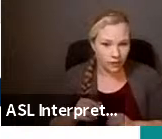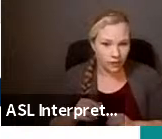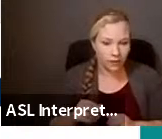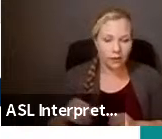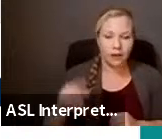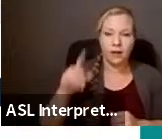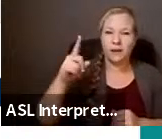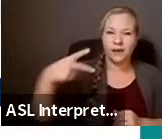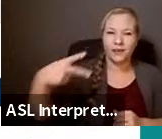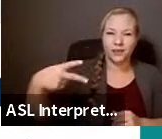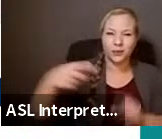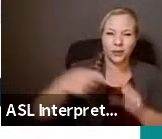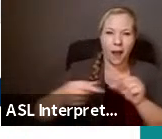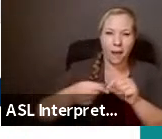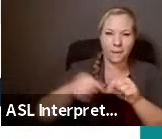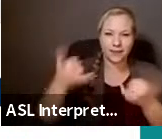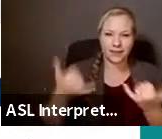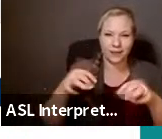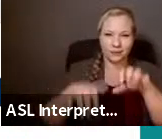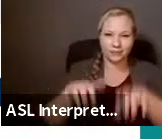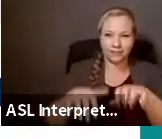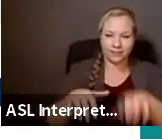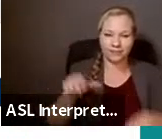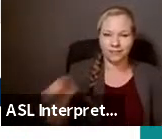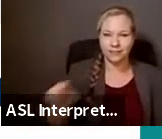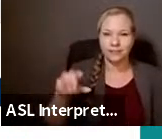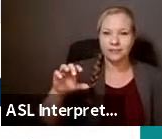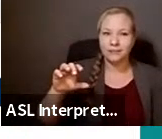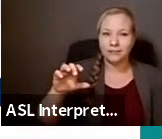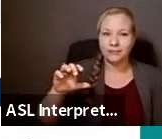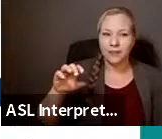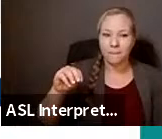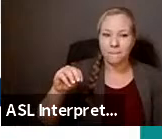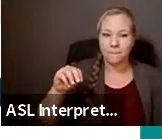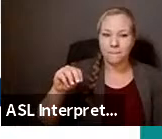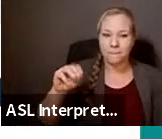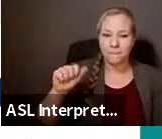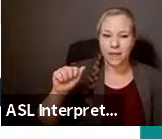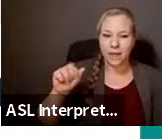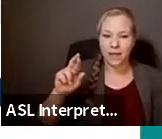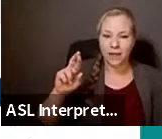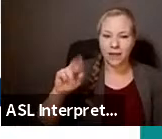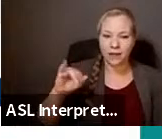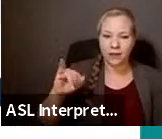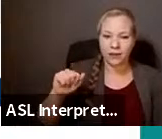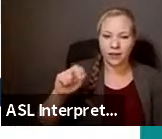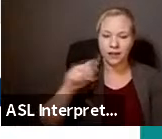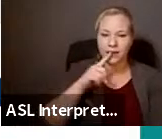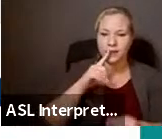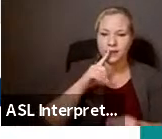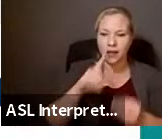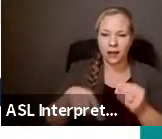There's a couple comments from Marion in the chat about the extra distance.